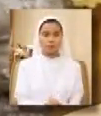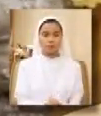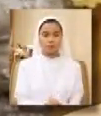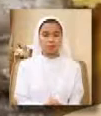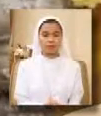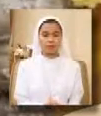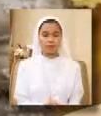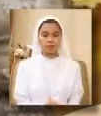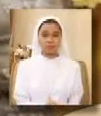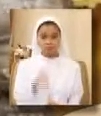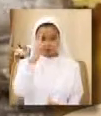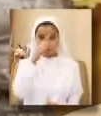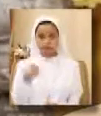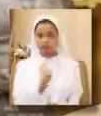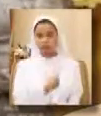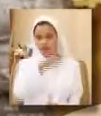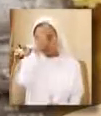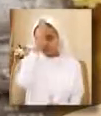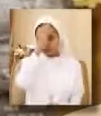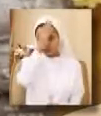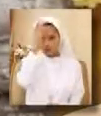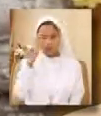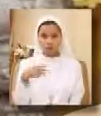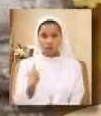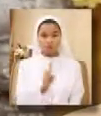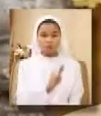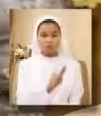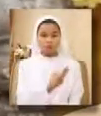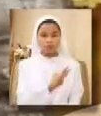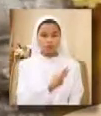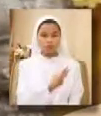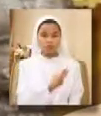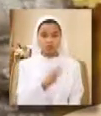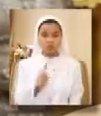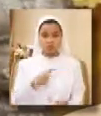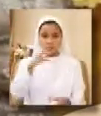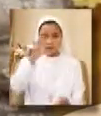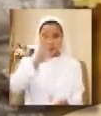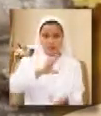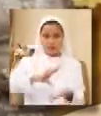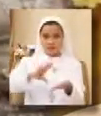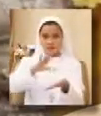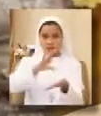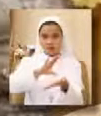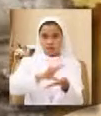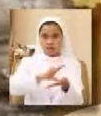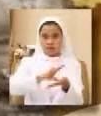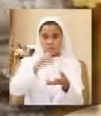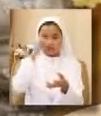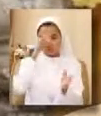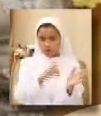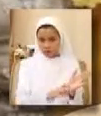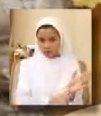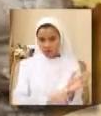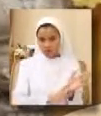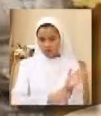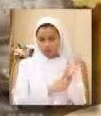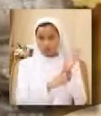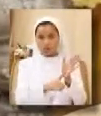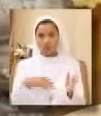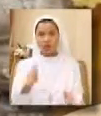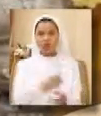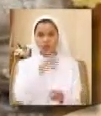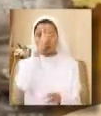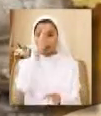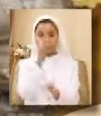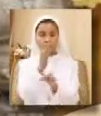of our expression of our faith. Yes. No? And that's St. Peter. Yes, St. Peter. Isang hindi ko makakalimutan, no, ako yung first na